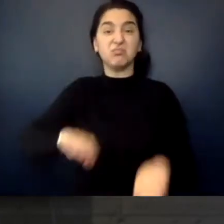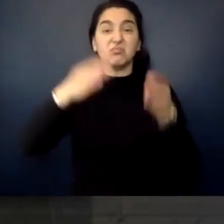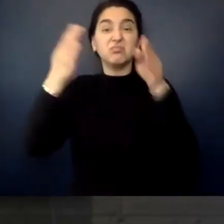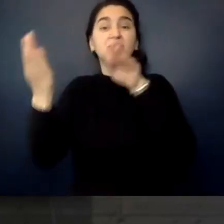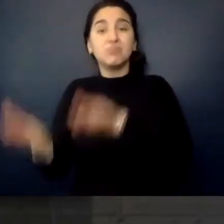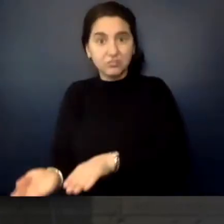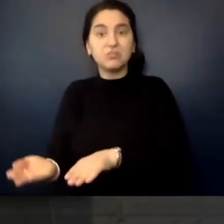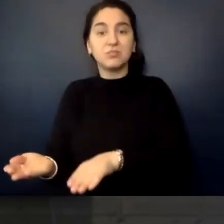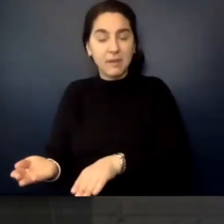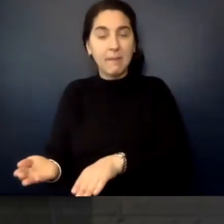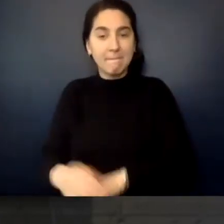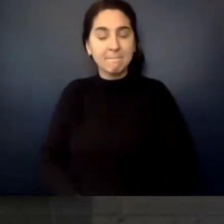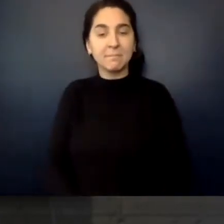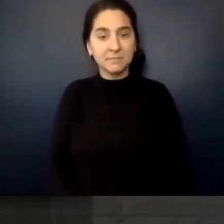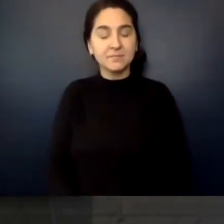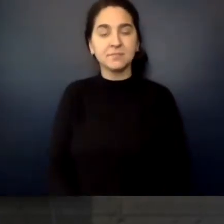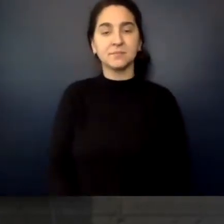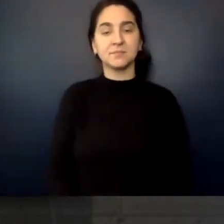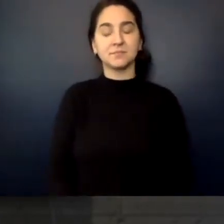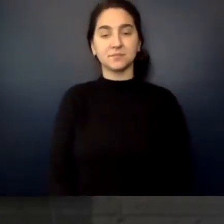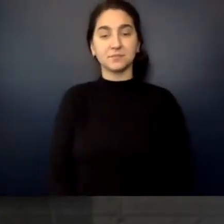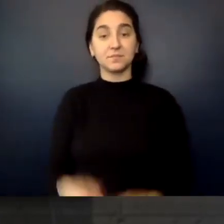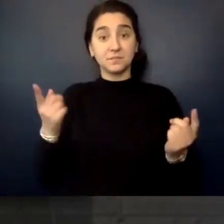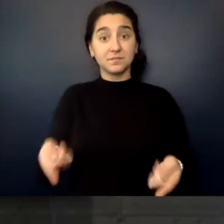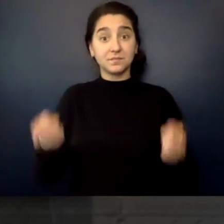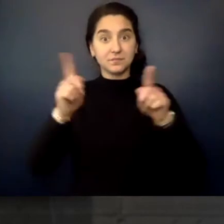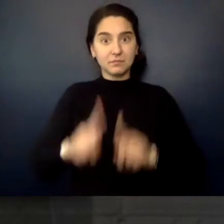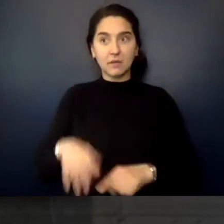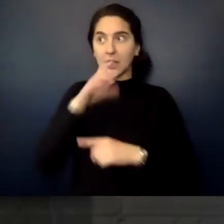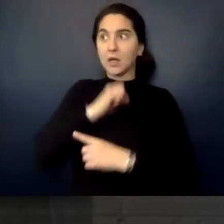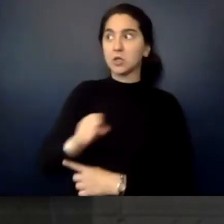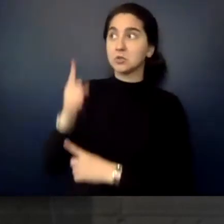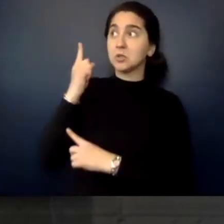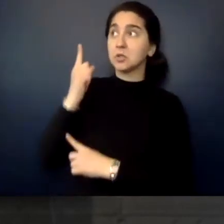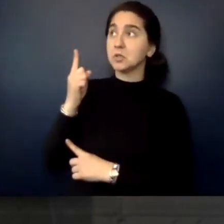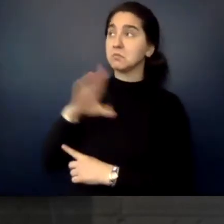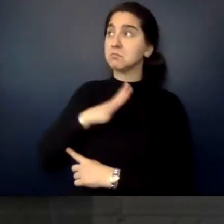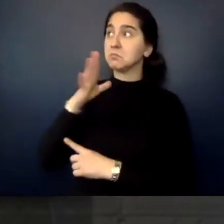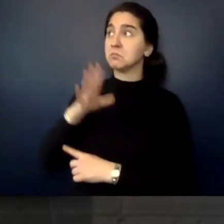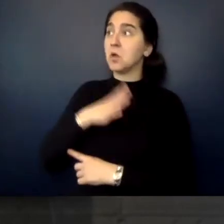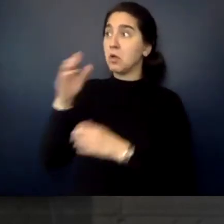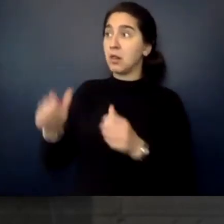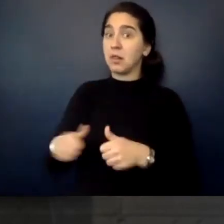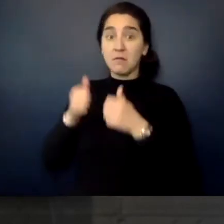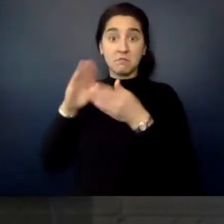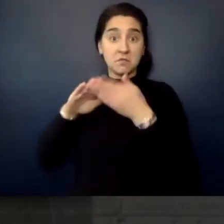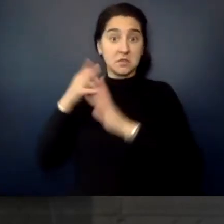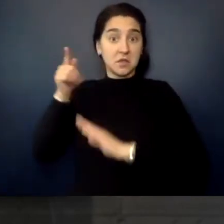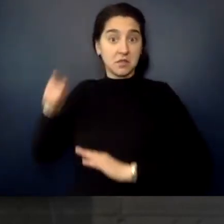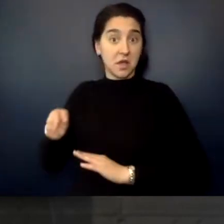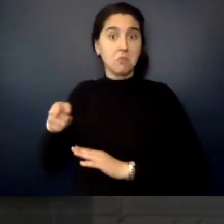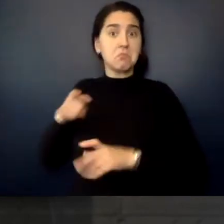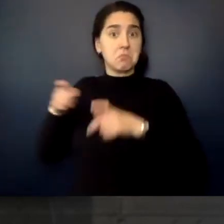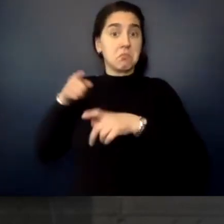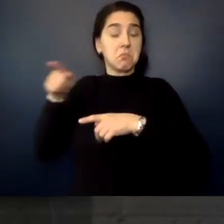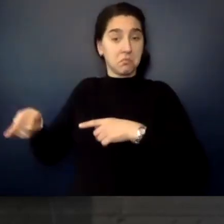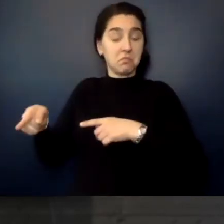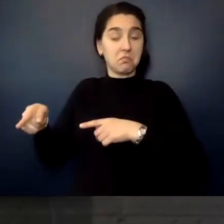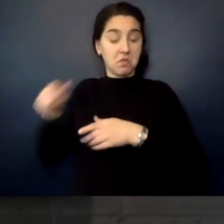So the elders and nobles who lived in Naboth's city did as Jezebel directed in the letters she had written to